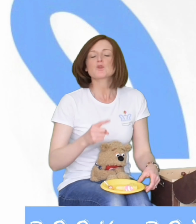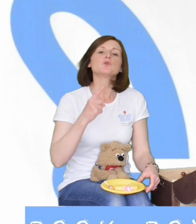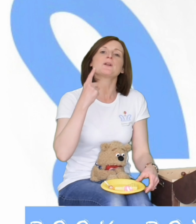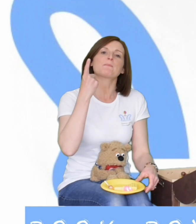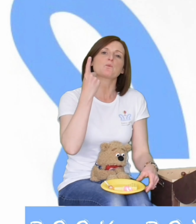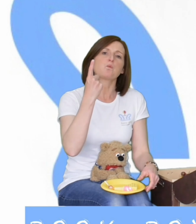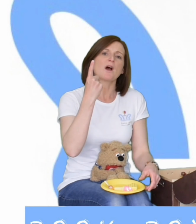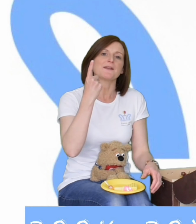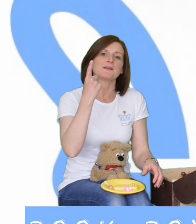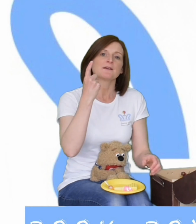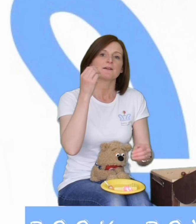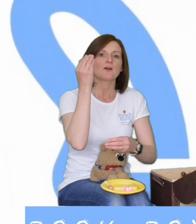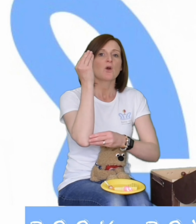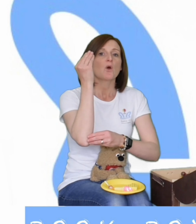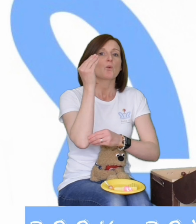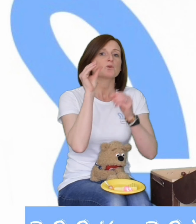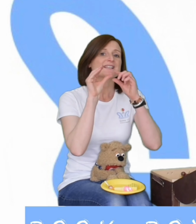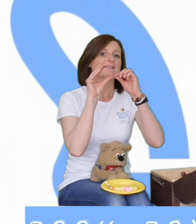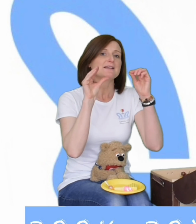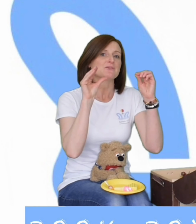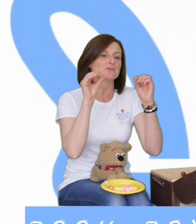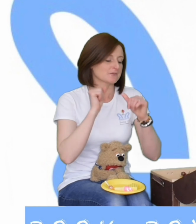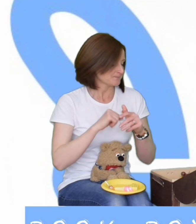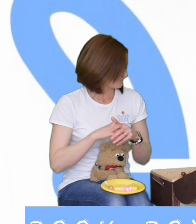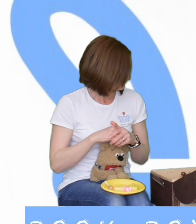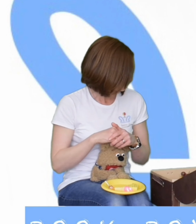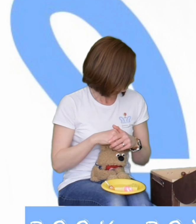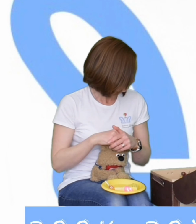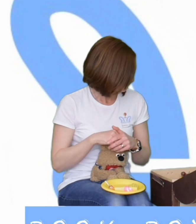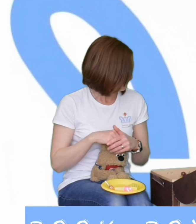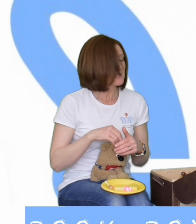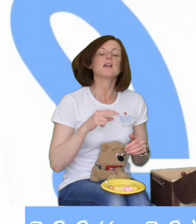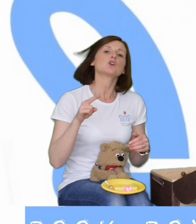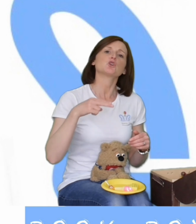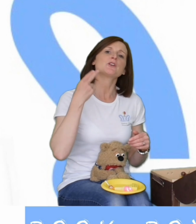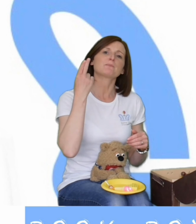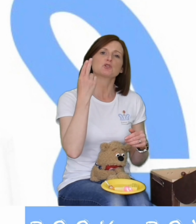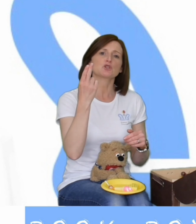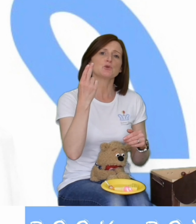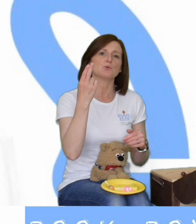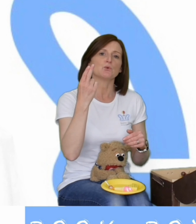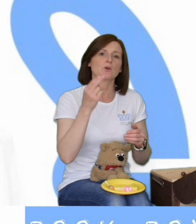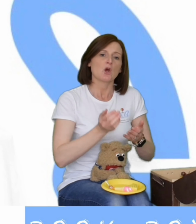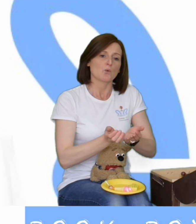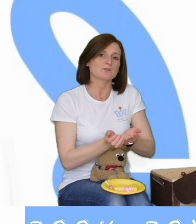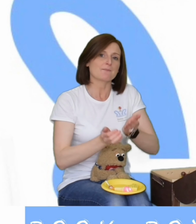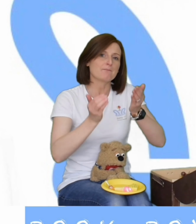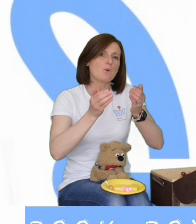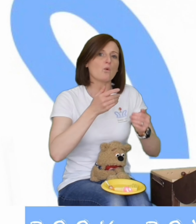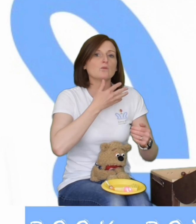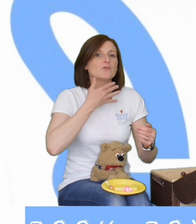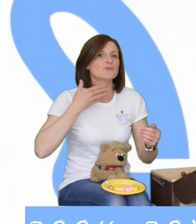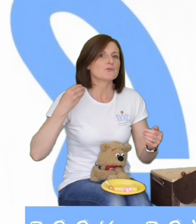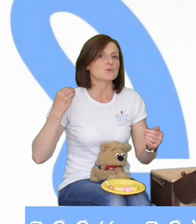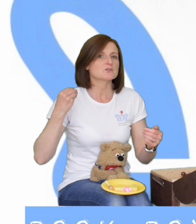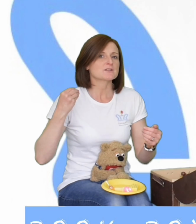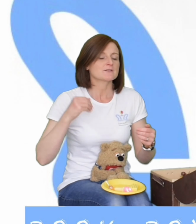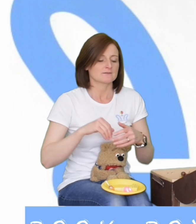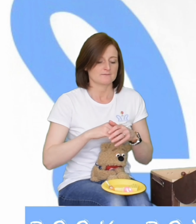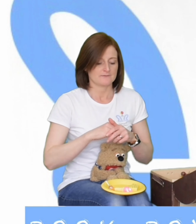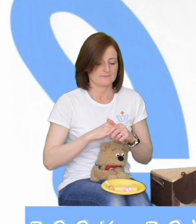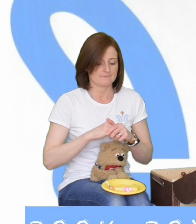So clue number one was a leaf. Clue number two was a bowl of